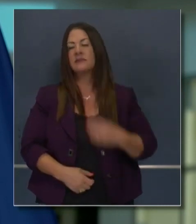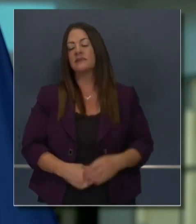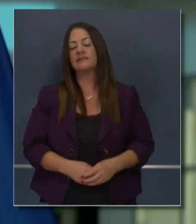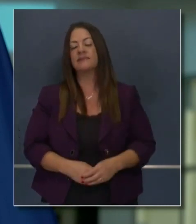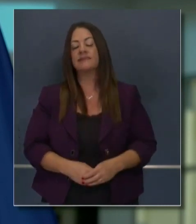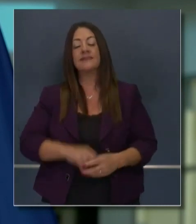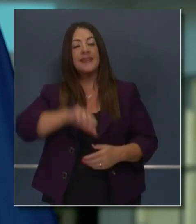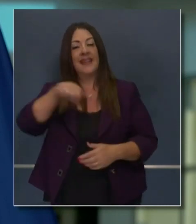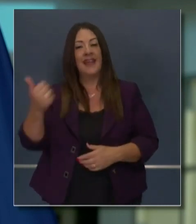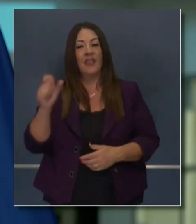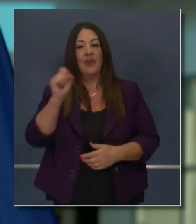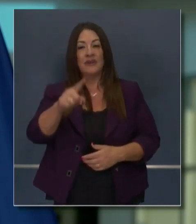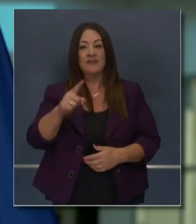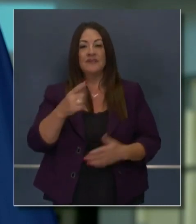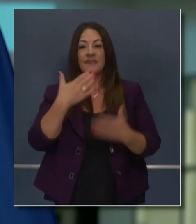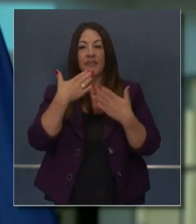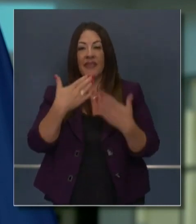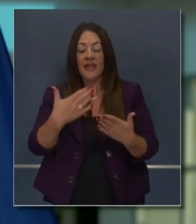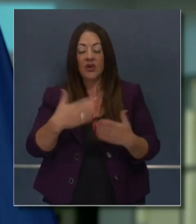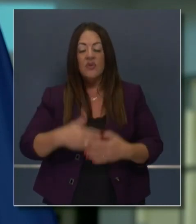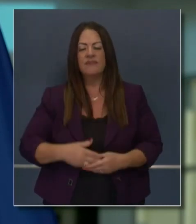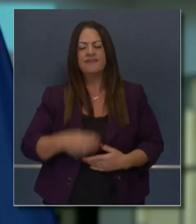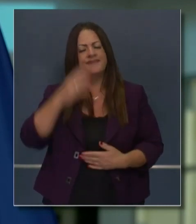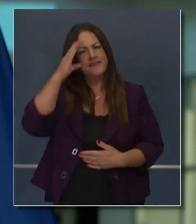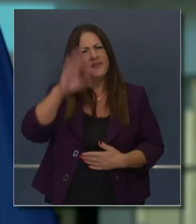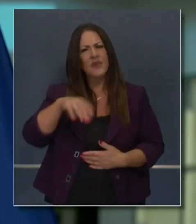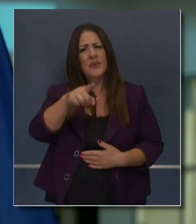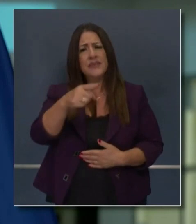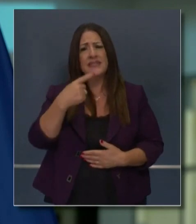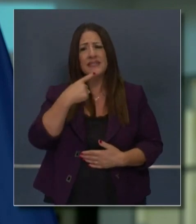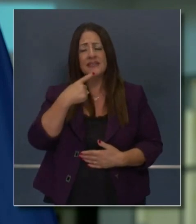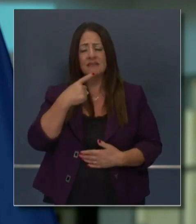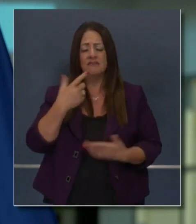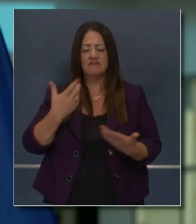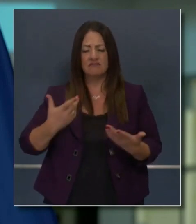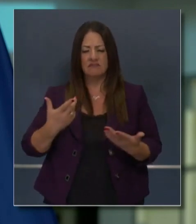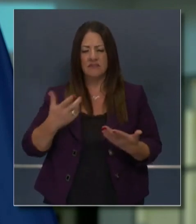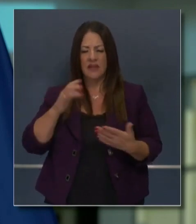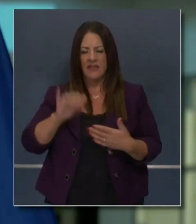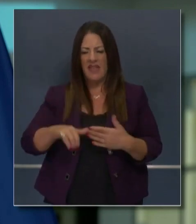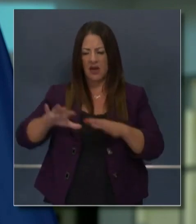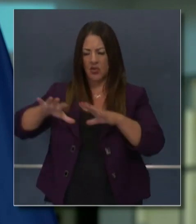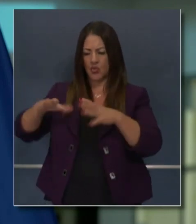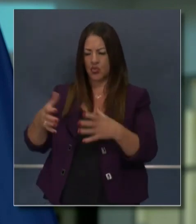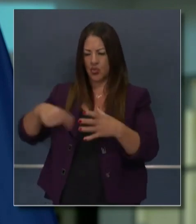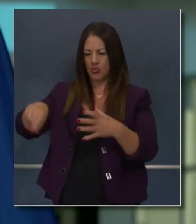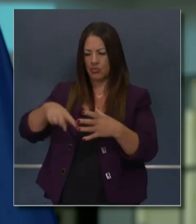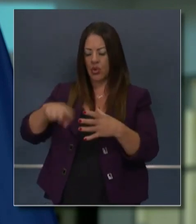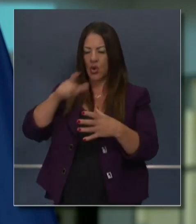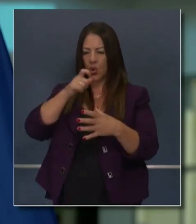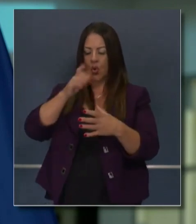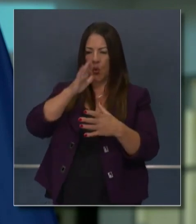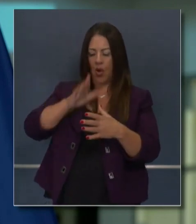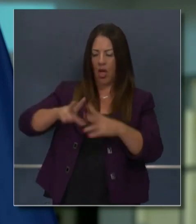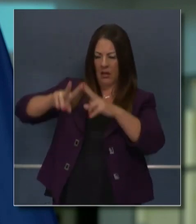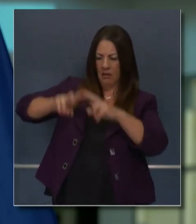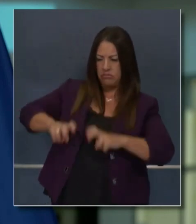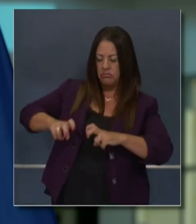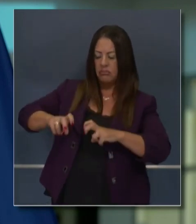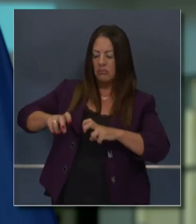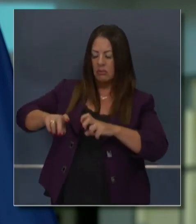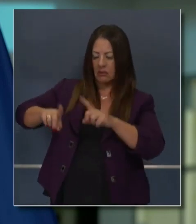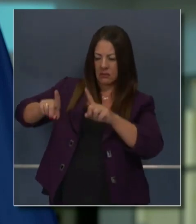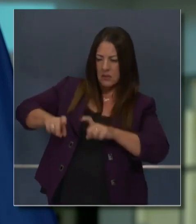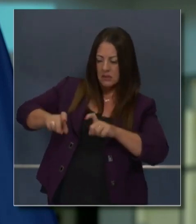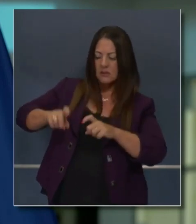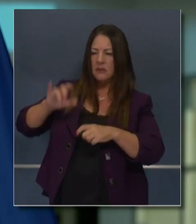Hey, Governor, thanks as always. So I know you said that this multi-state vaccine group will not cause any slowdown in vaccine approvals, but I'm